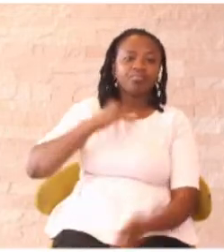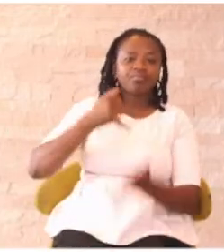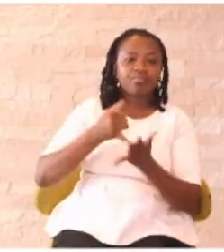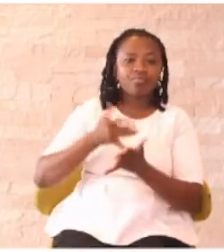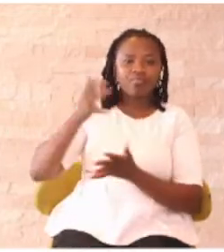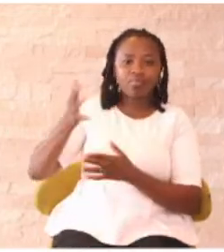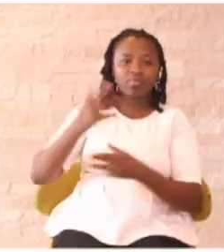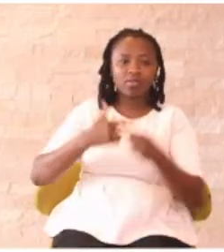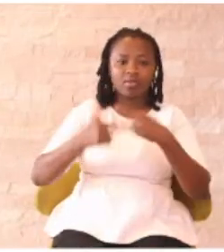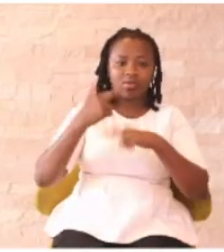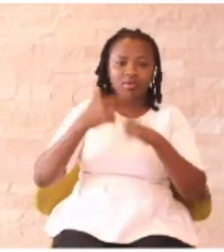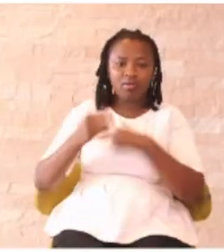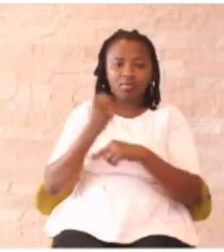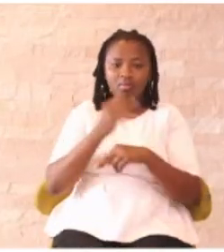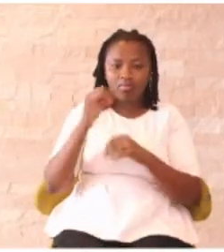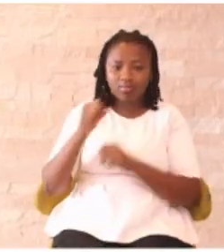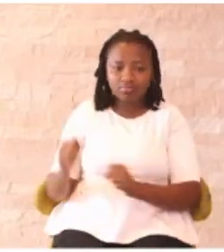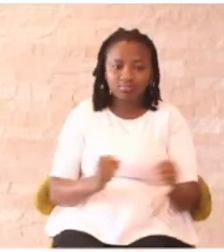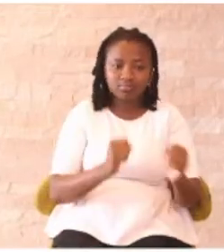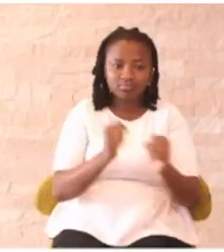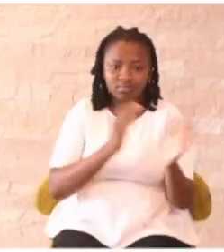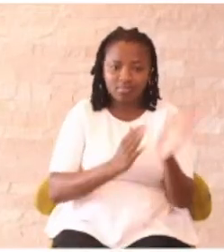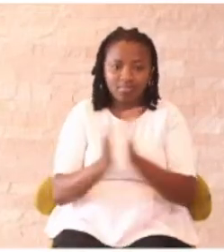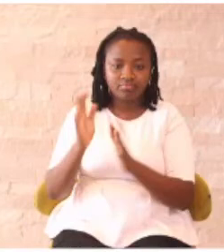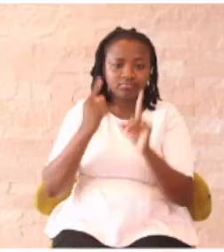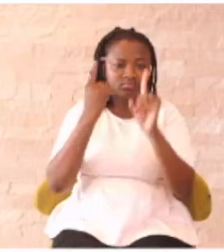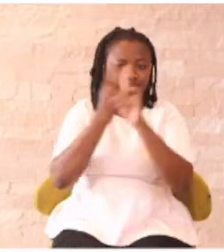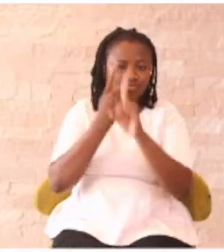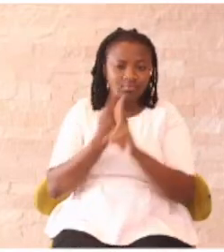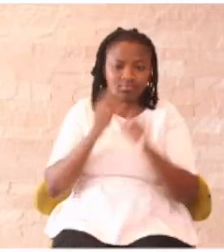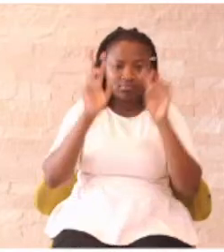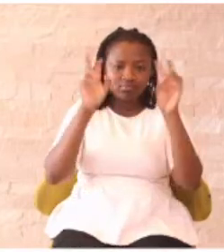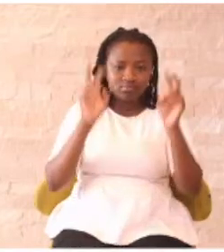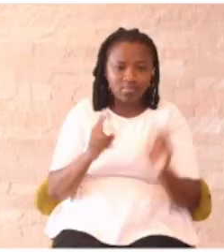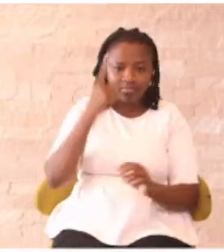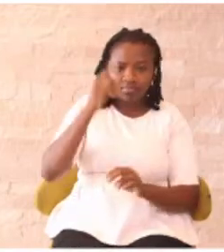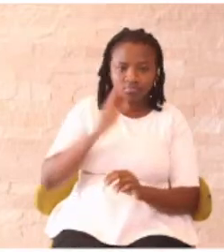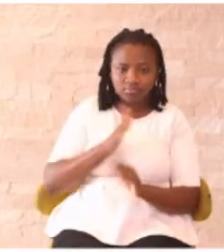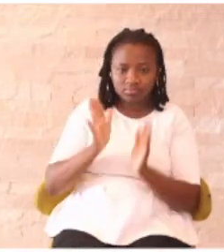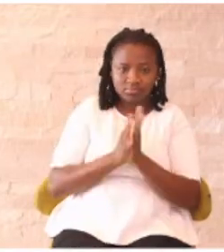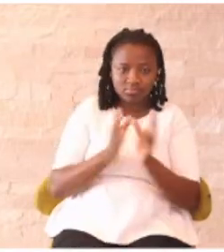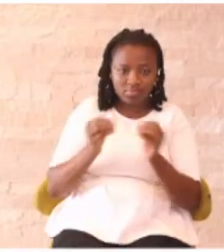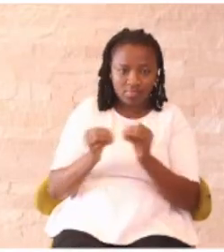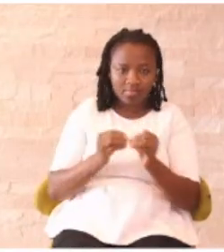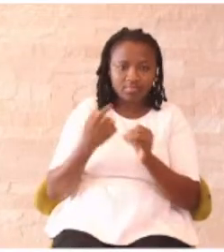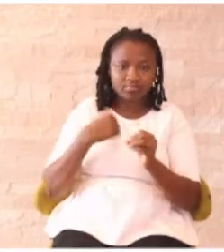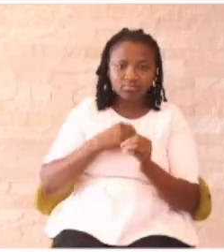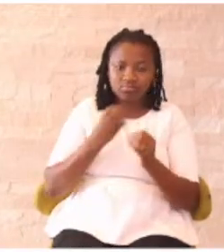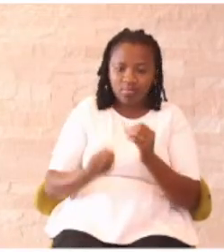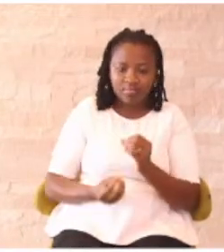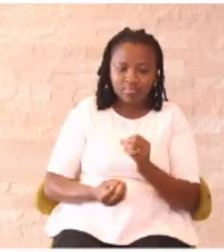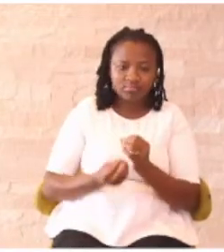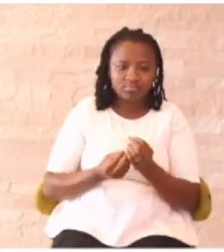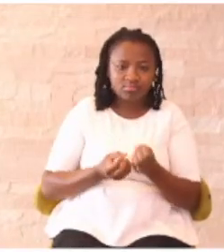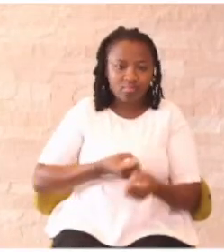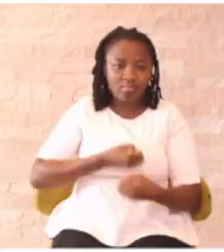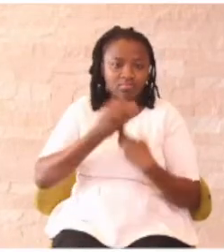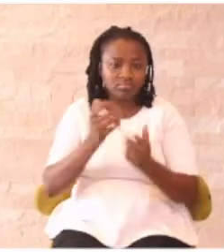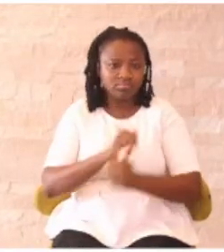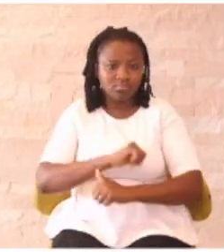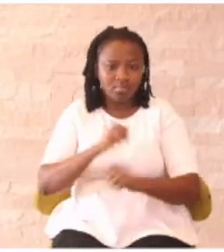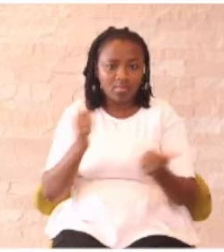to bring out the issues of women with disabilities, and even letting